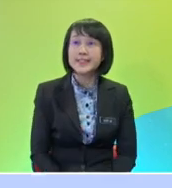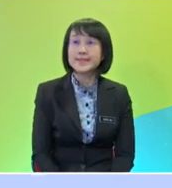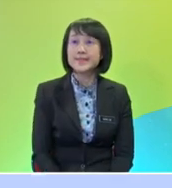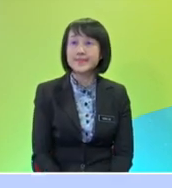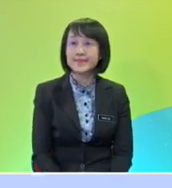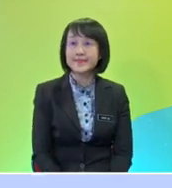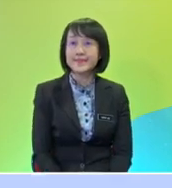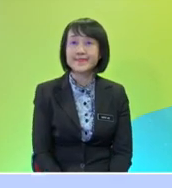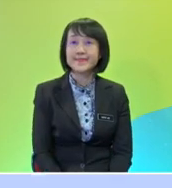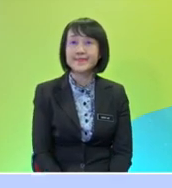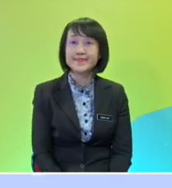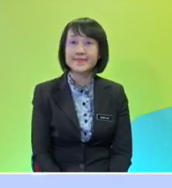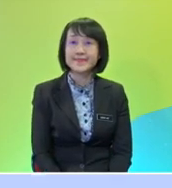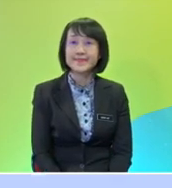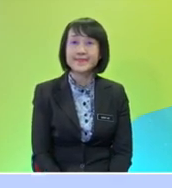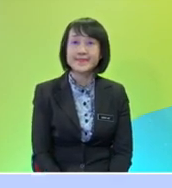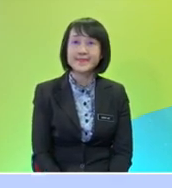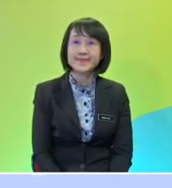Yes, teacher.